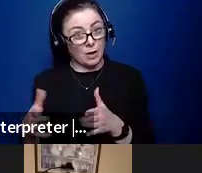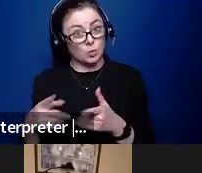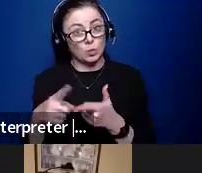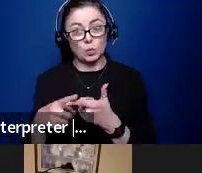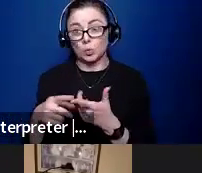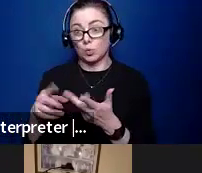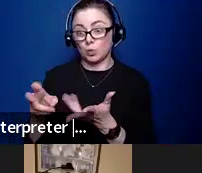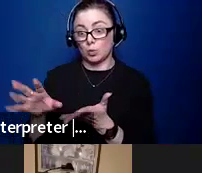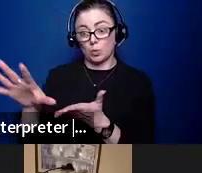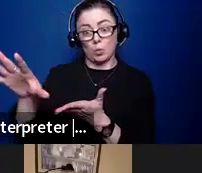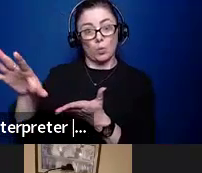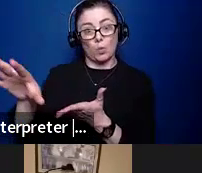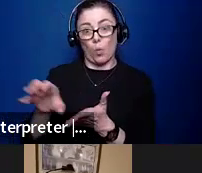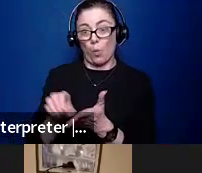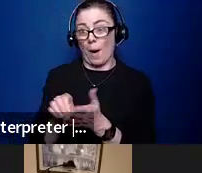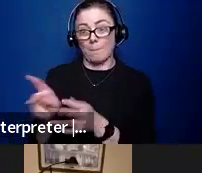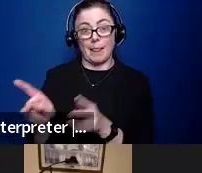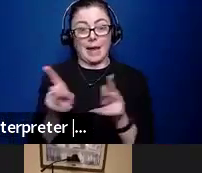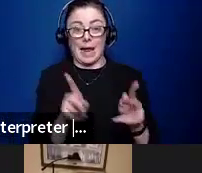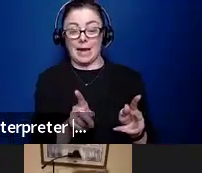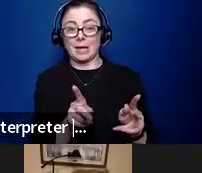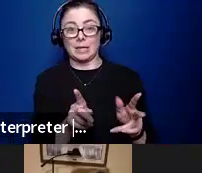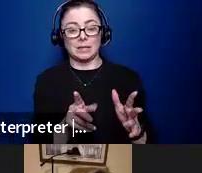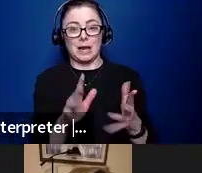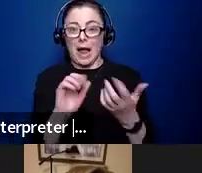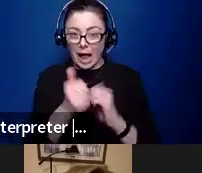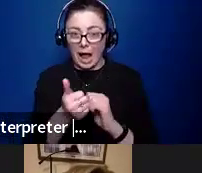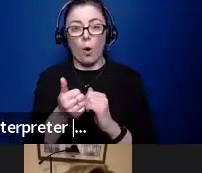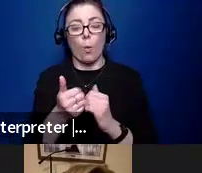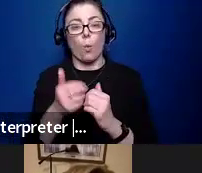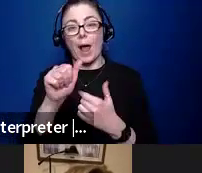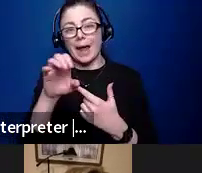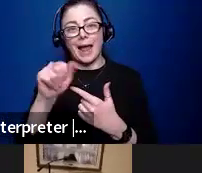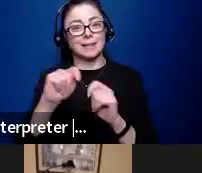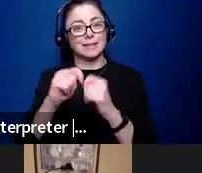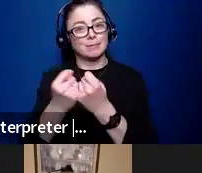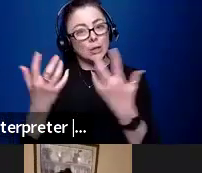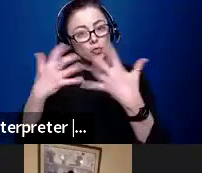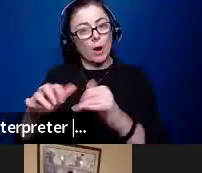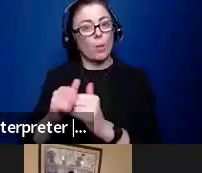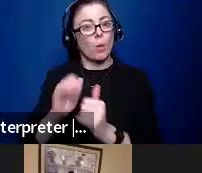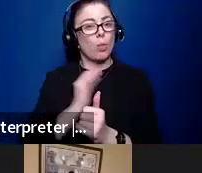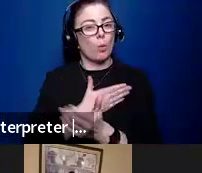replicate the integration that the AEA teams have within our school districts. That is something that